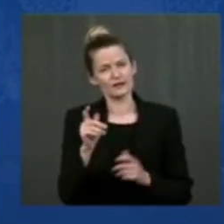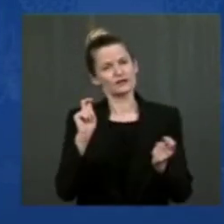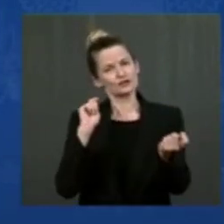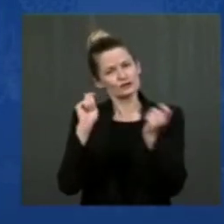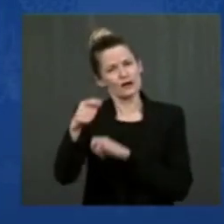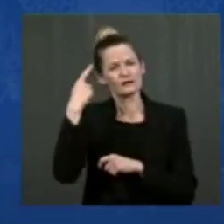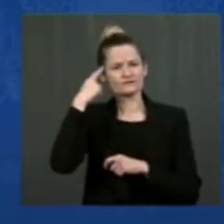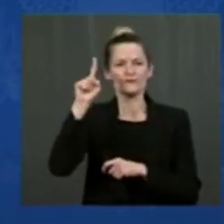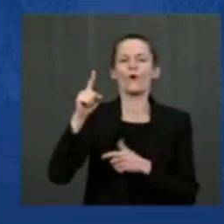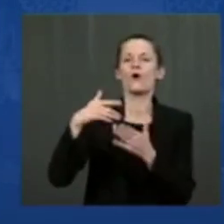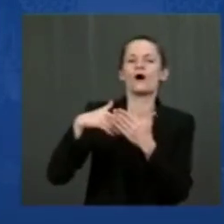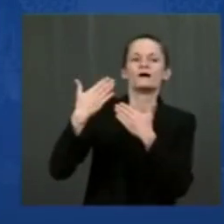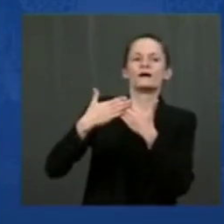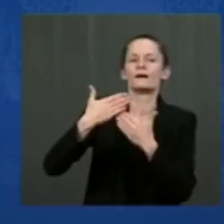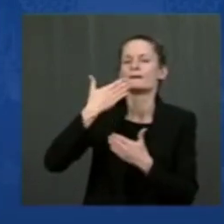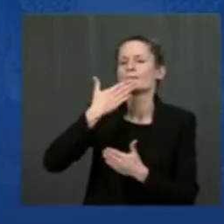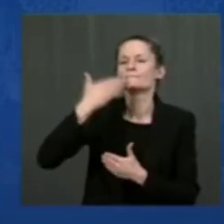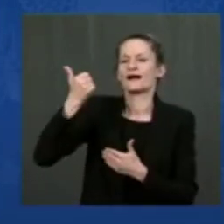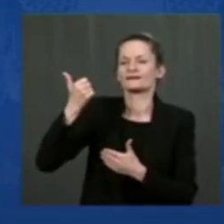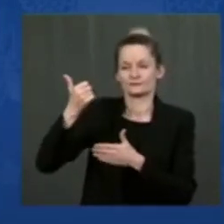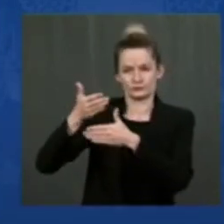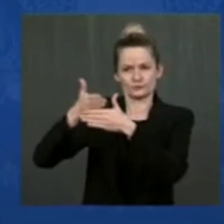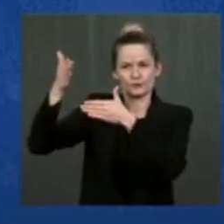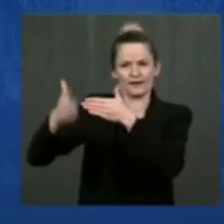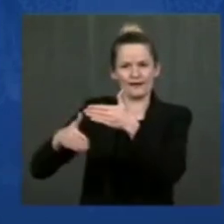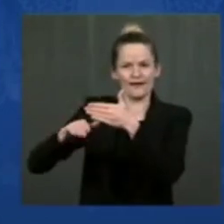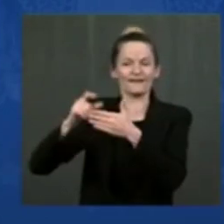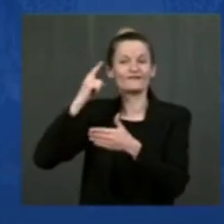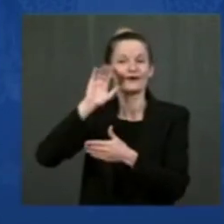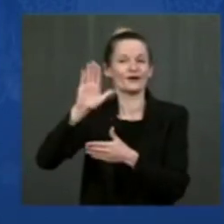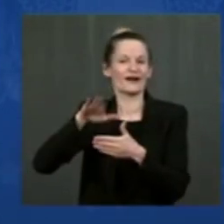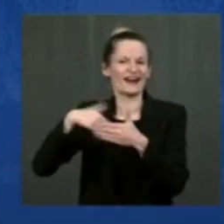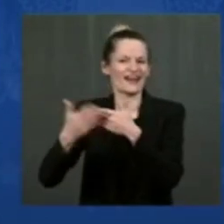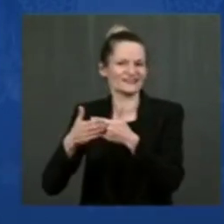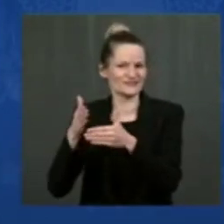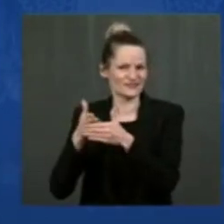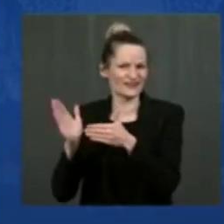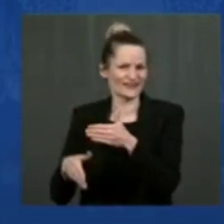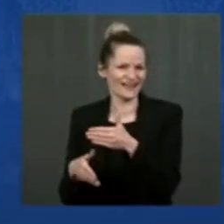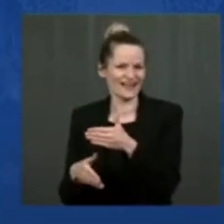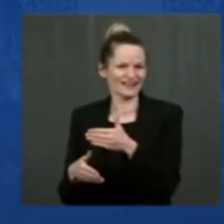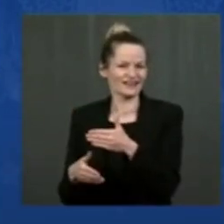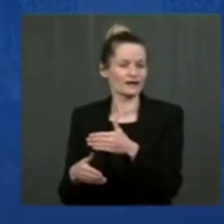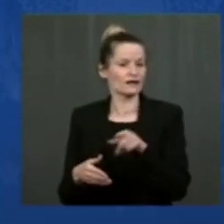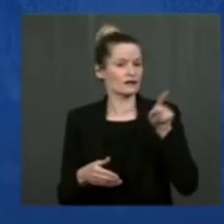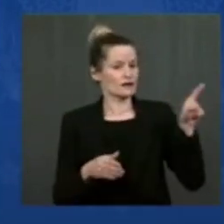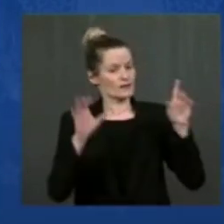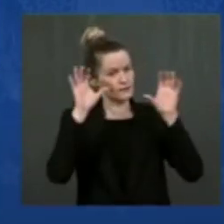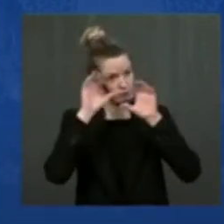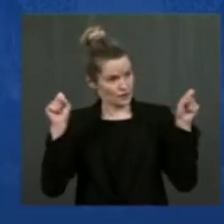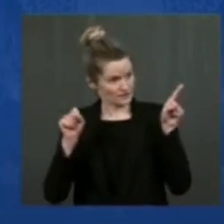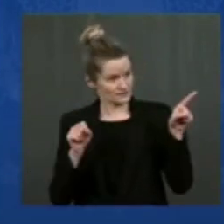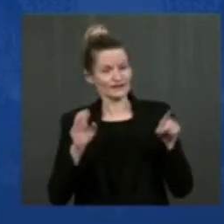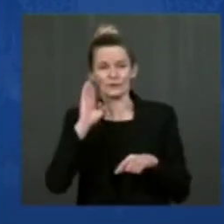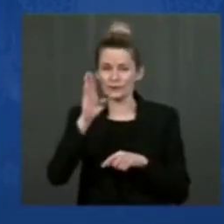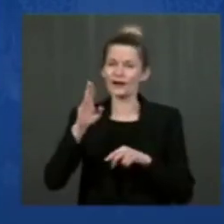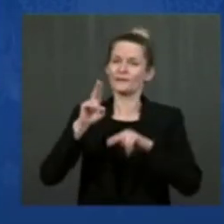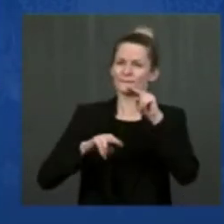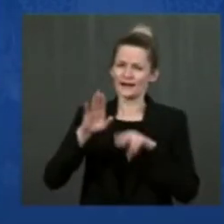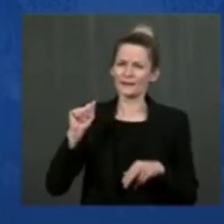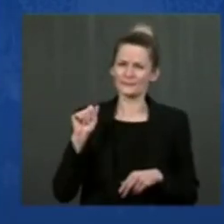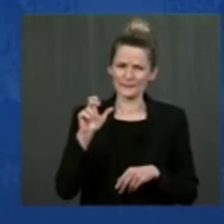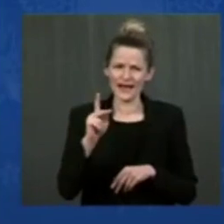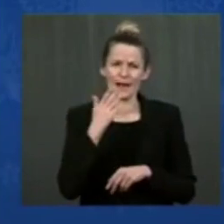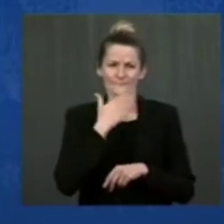game-changing leadership of the Biden-Harris administration, we will build back better with unions. That's